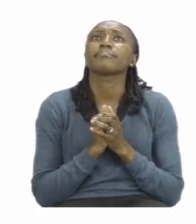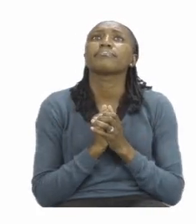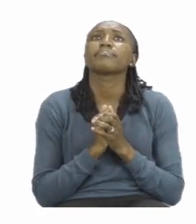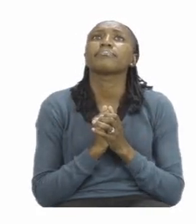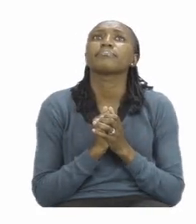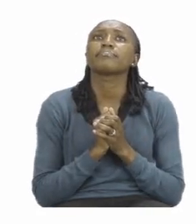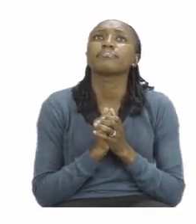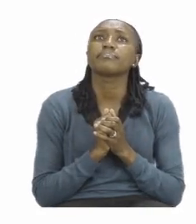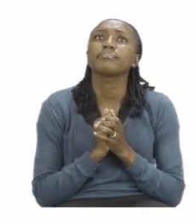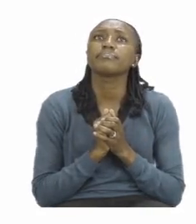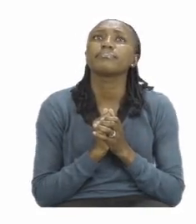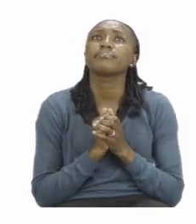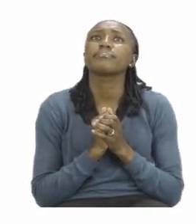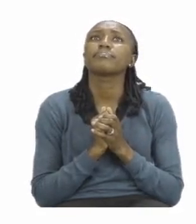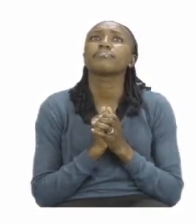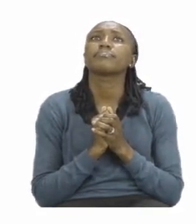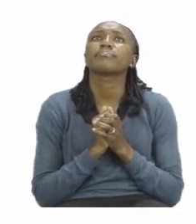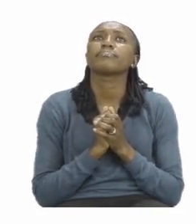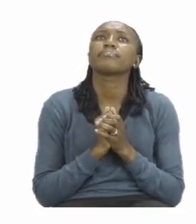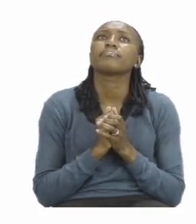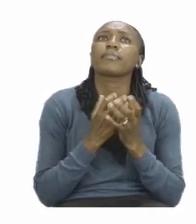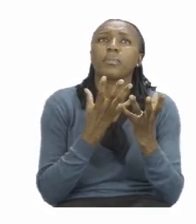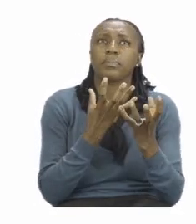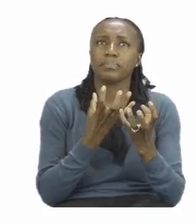words need,